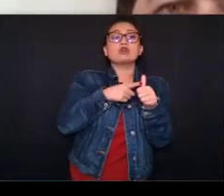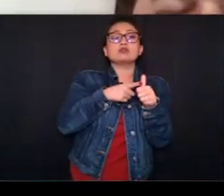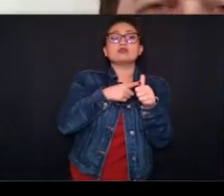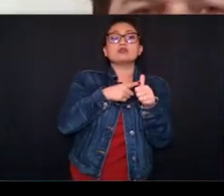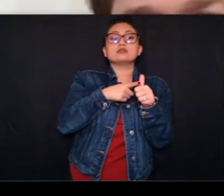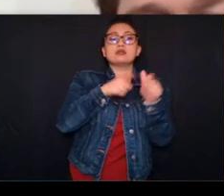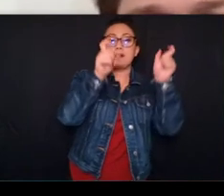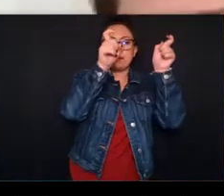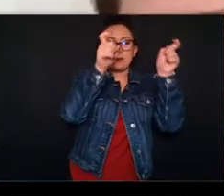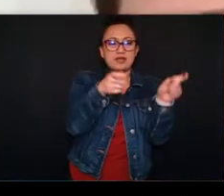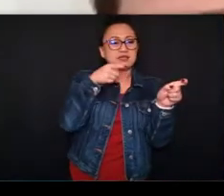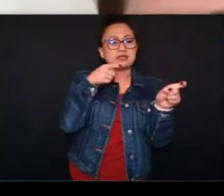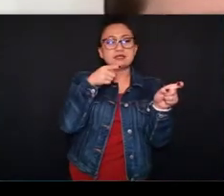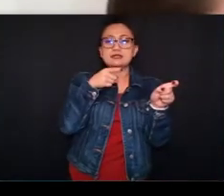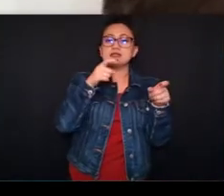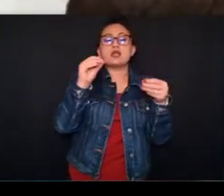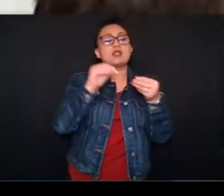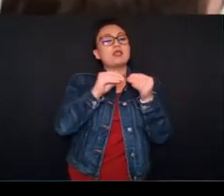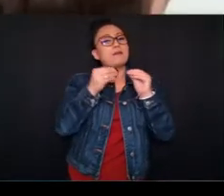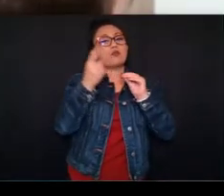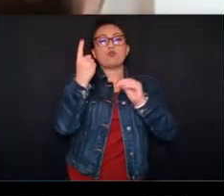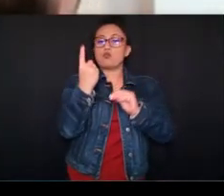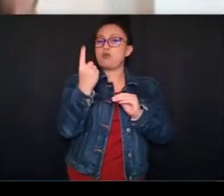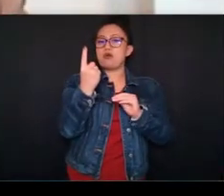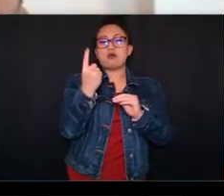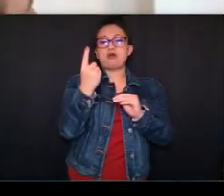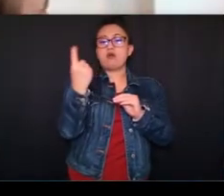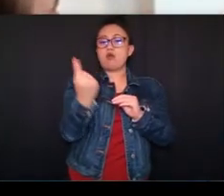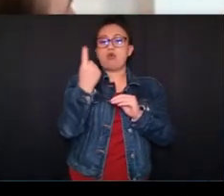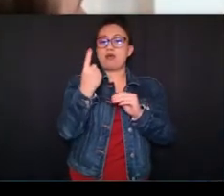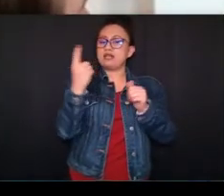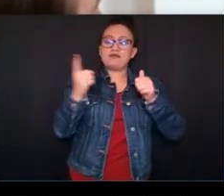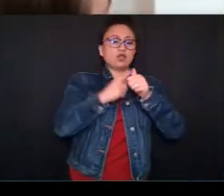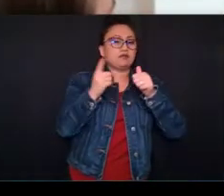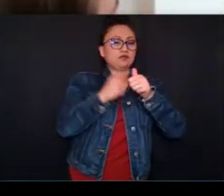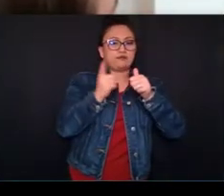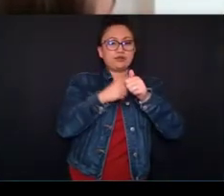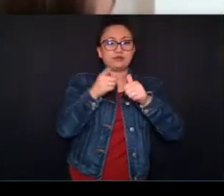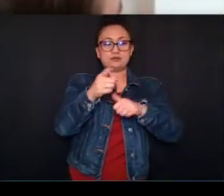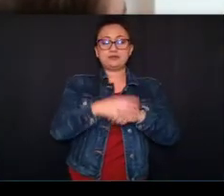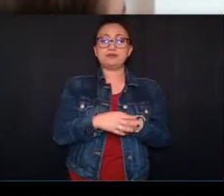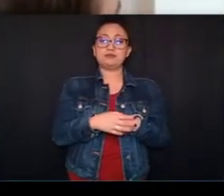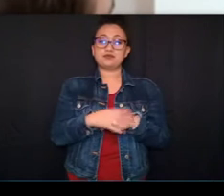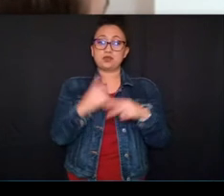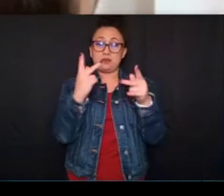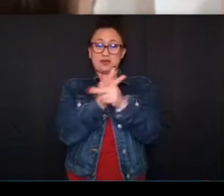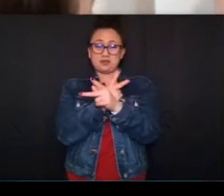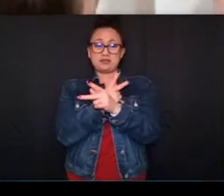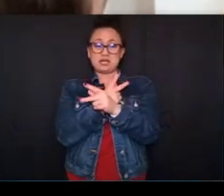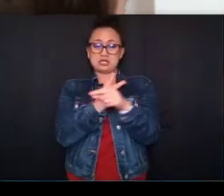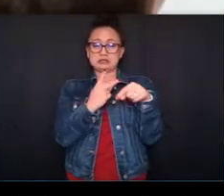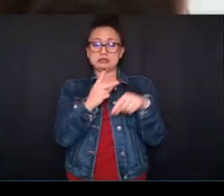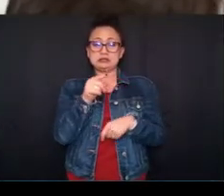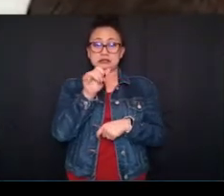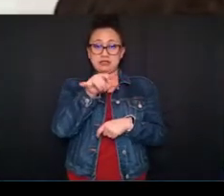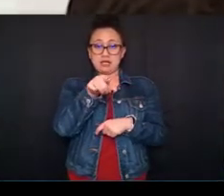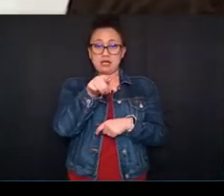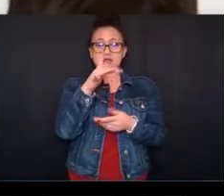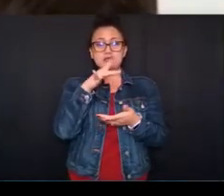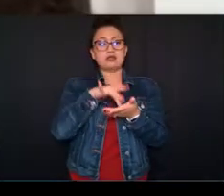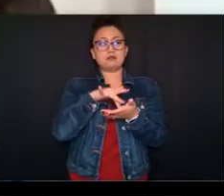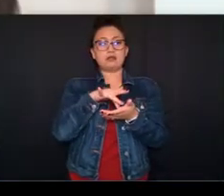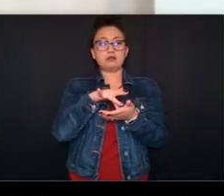are always number one on the list. All right. So we can't do this multiplication that's in the middle first because we have to handle what's inside